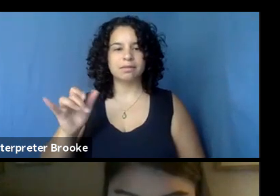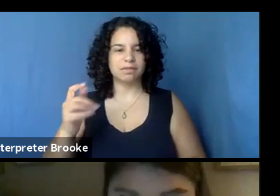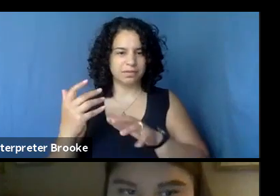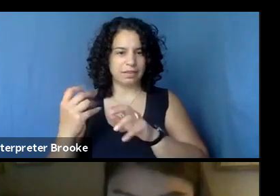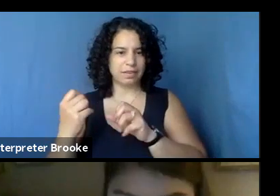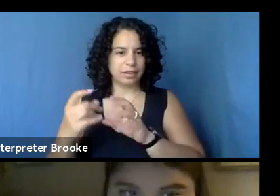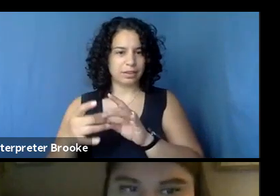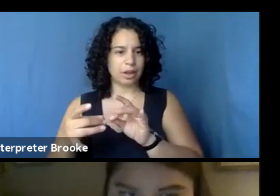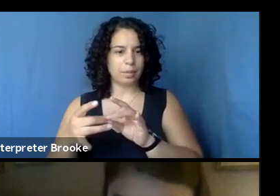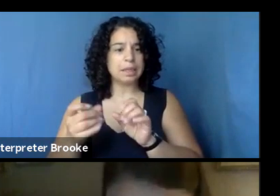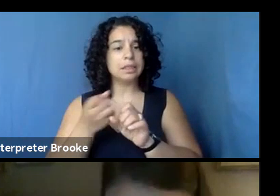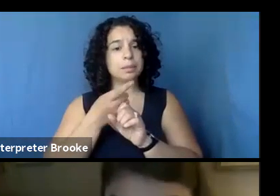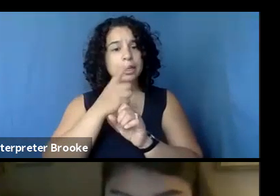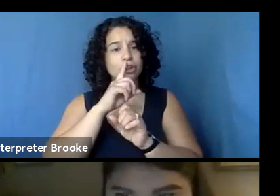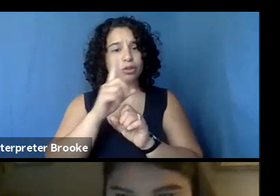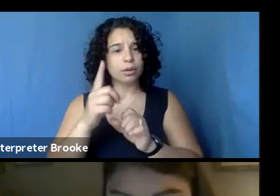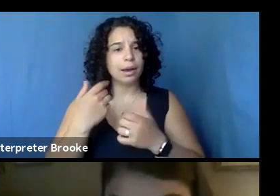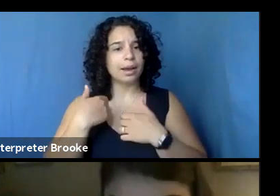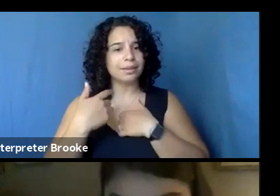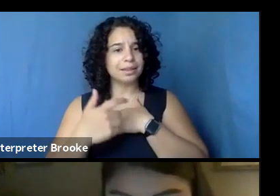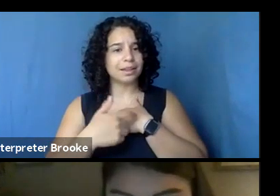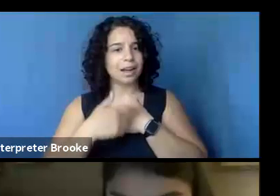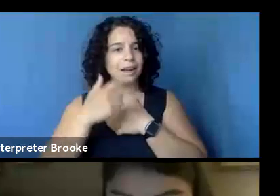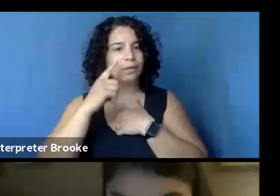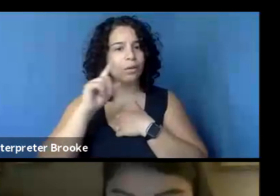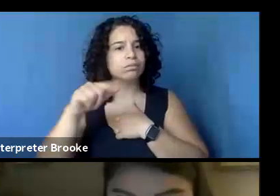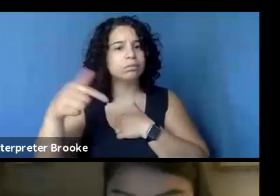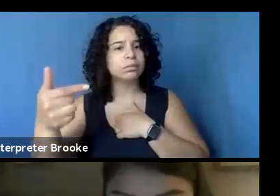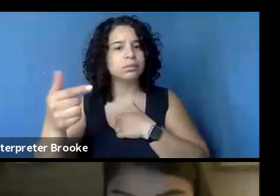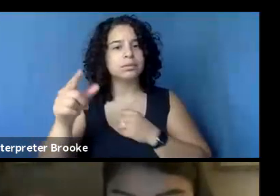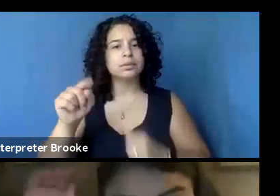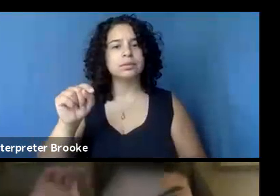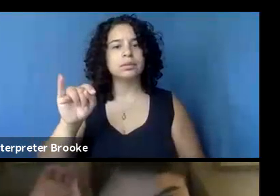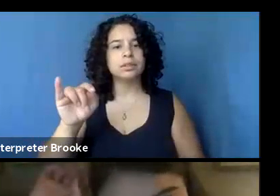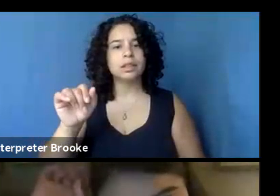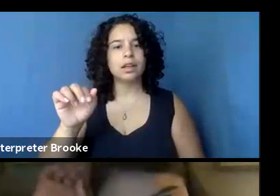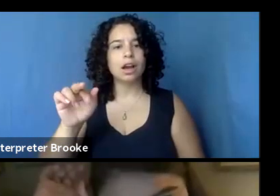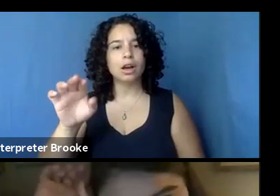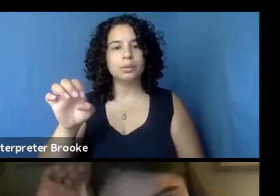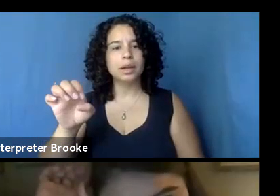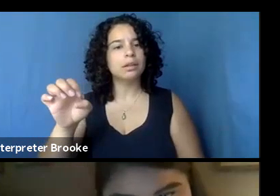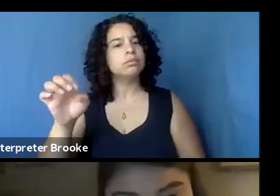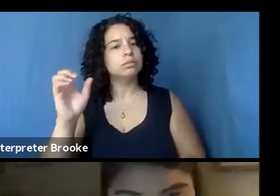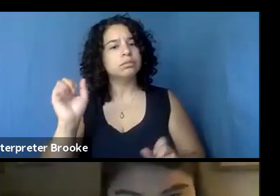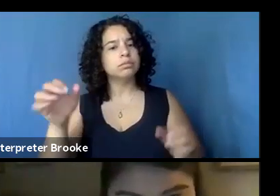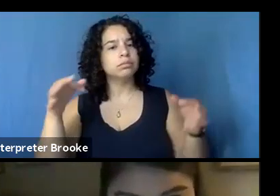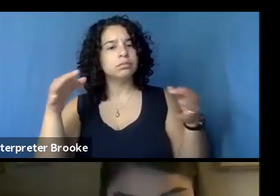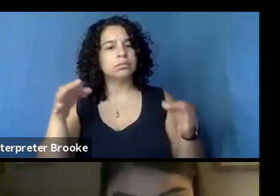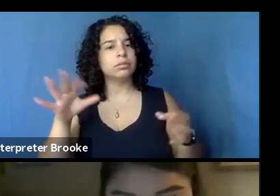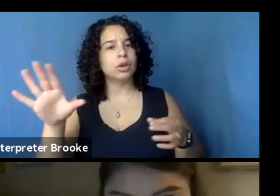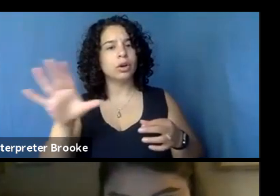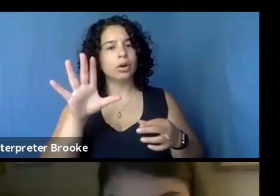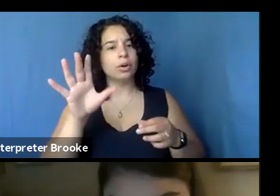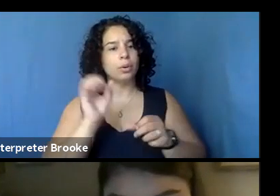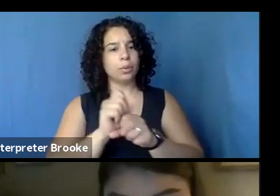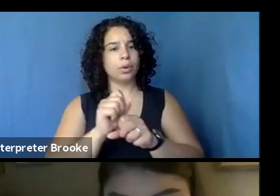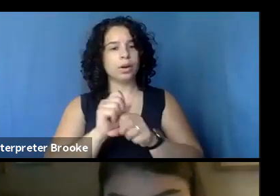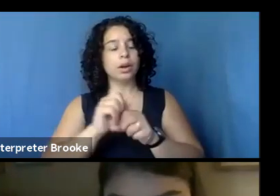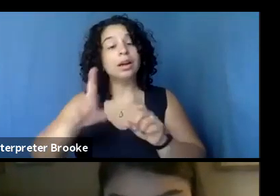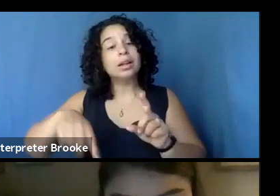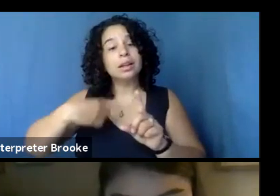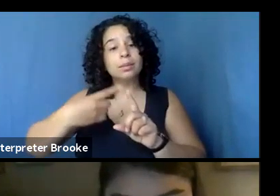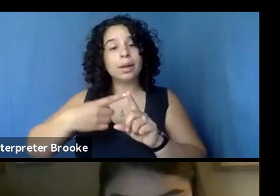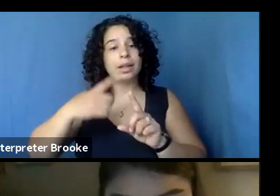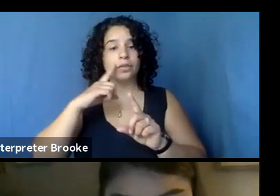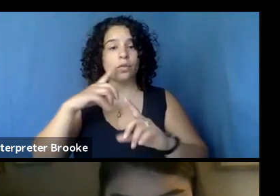for TRA to share on their work, and also just for a quick closing. So that might